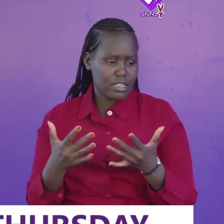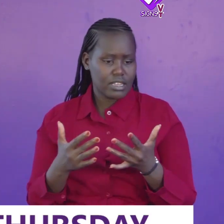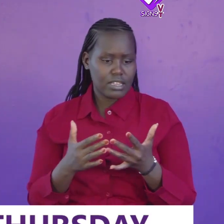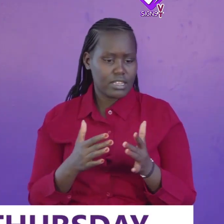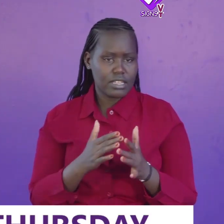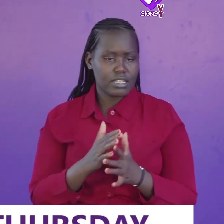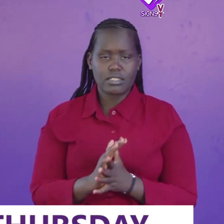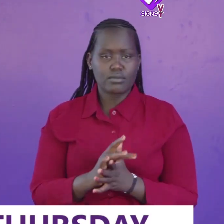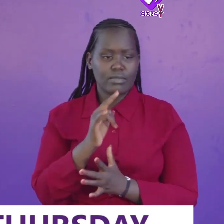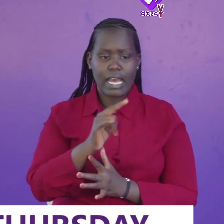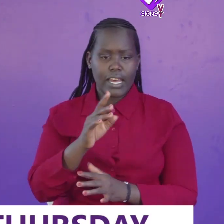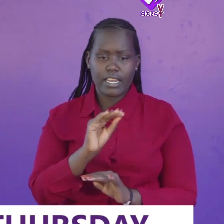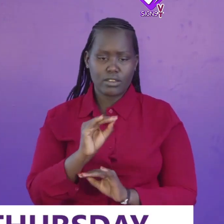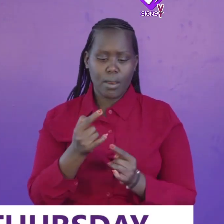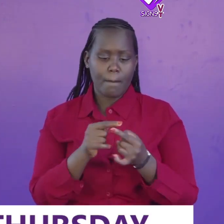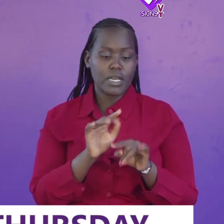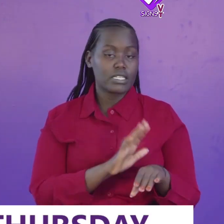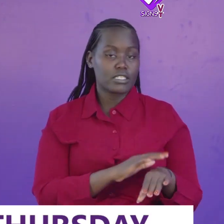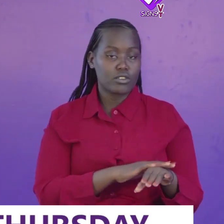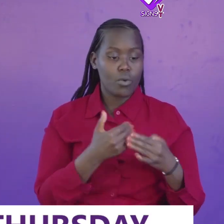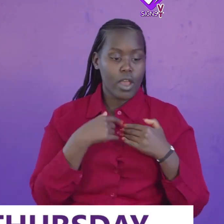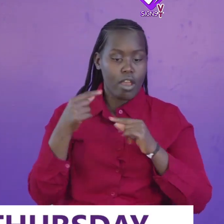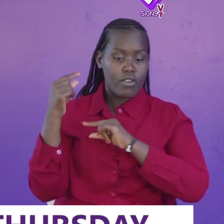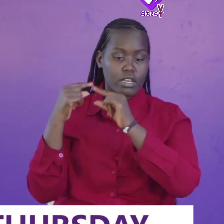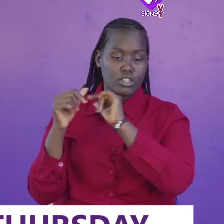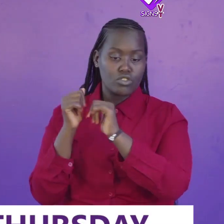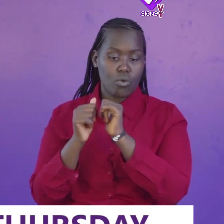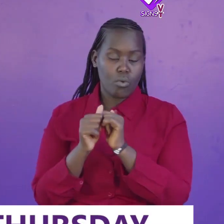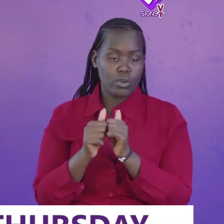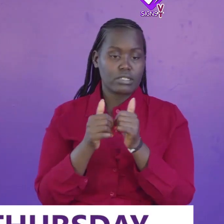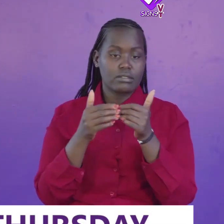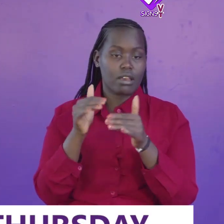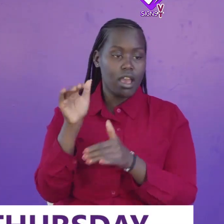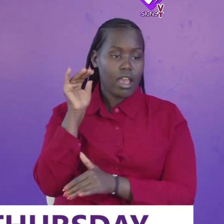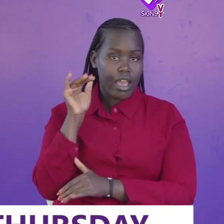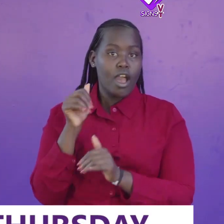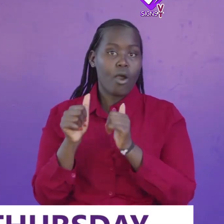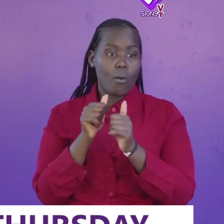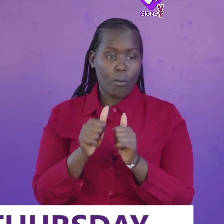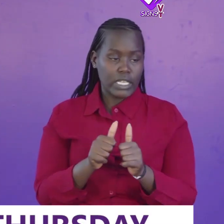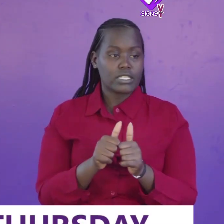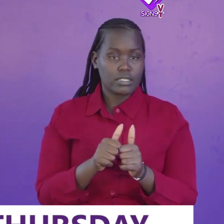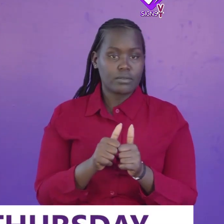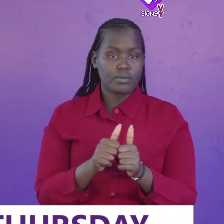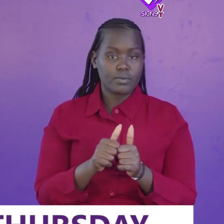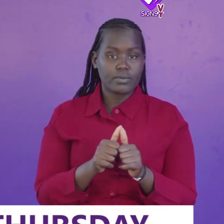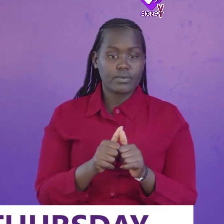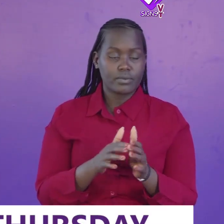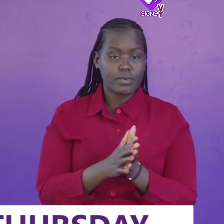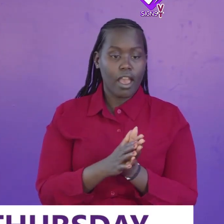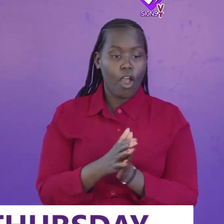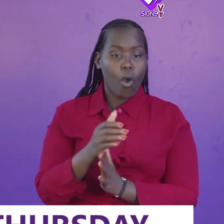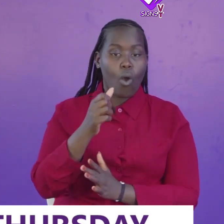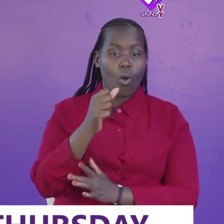right direction, and it's very good that we have a generation that's here that is standing up to